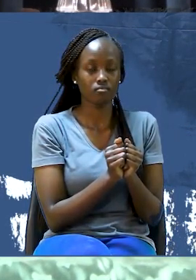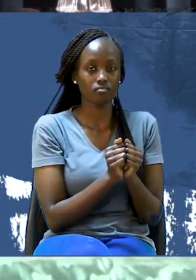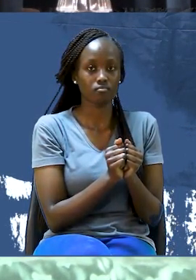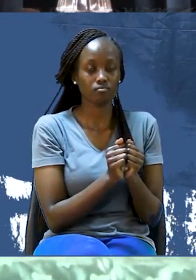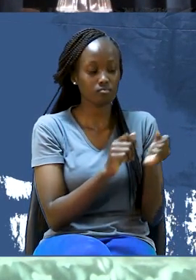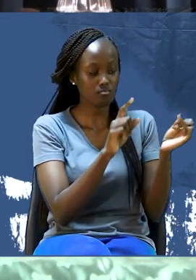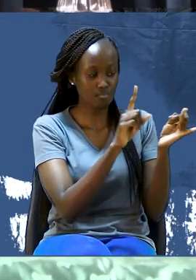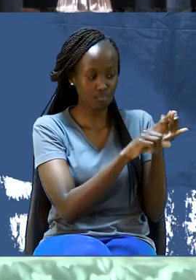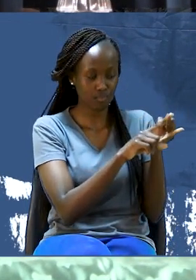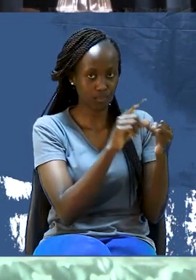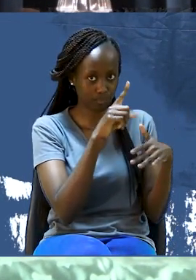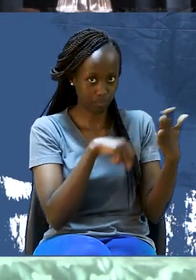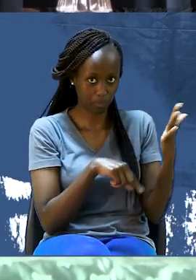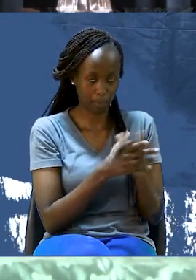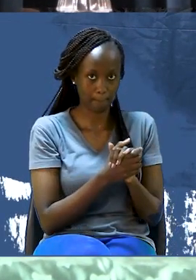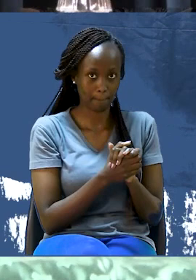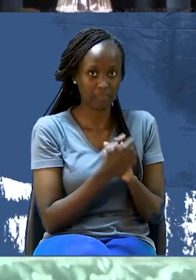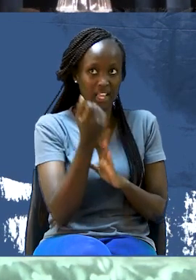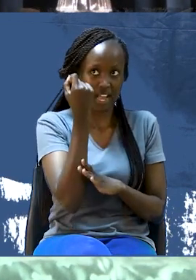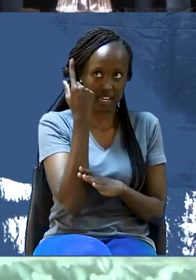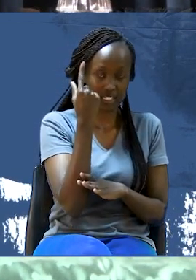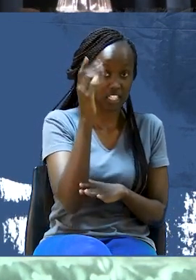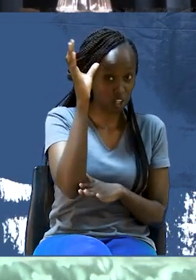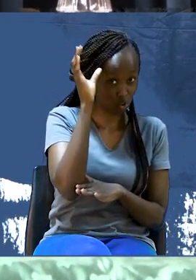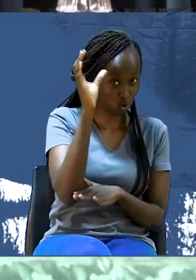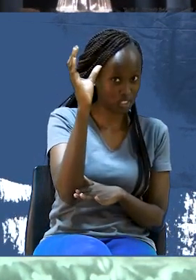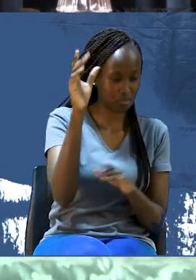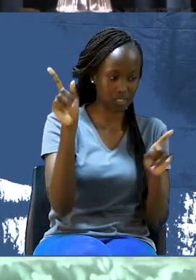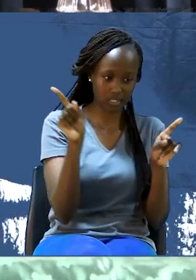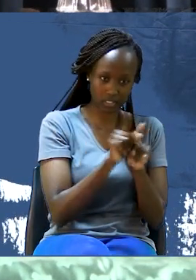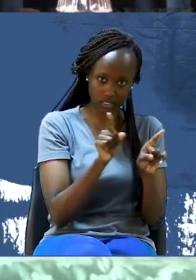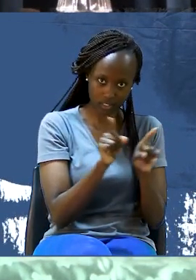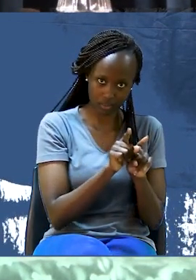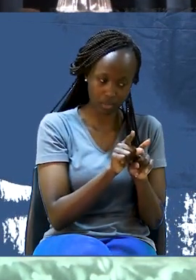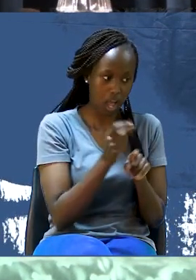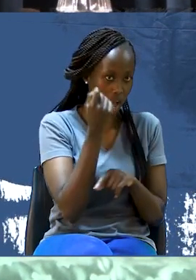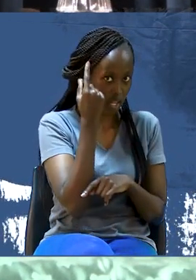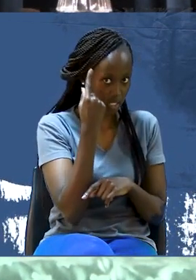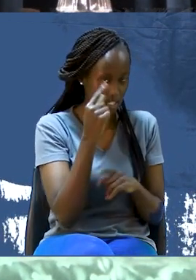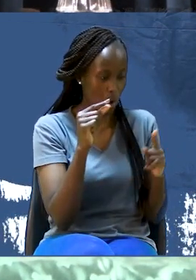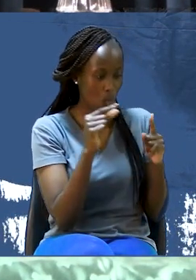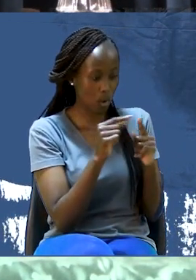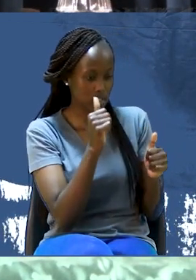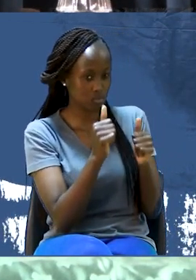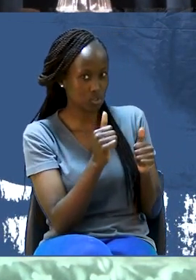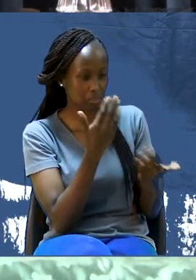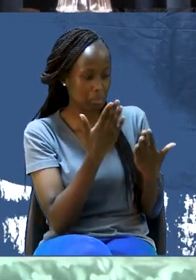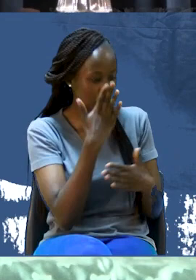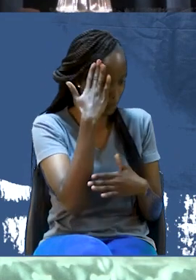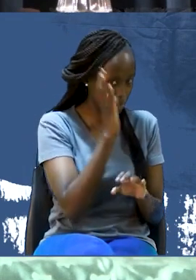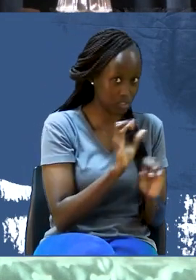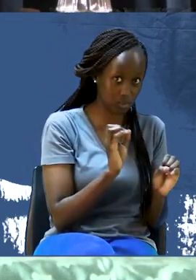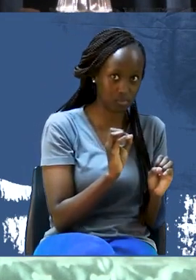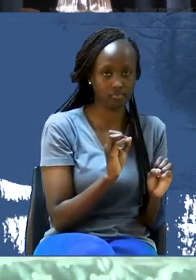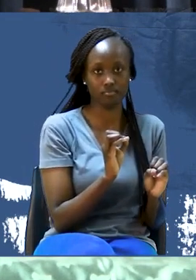heard. Secondly, interpret the text. Unlock any words or phrases that are unfamiliar, and we should have probably